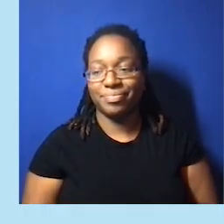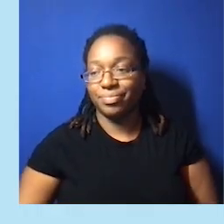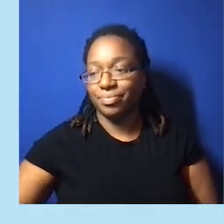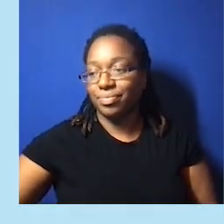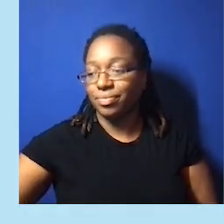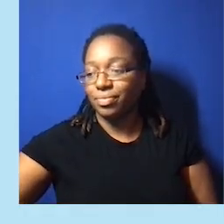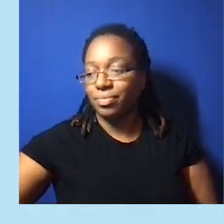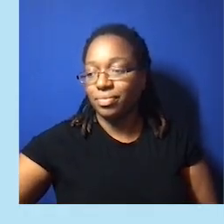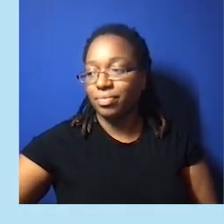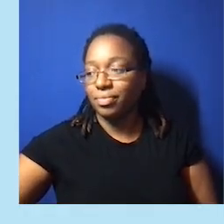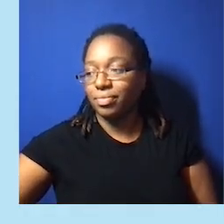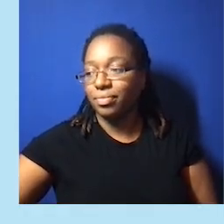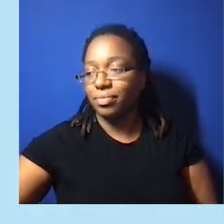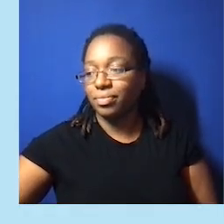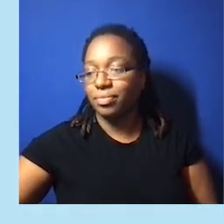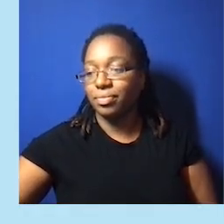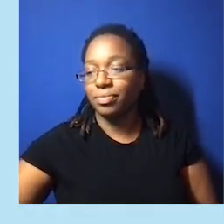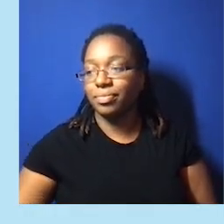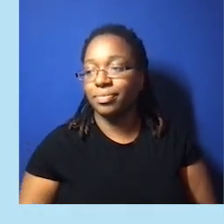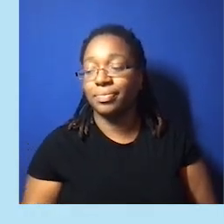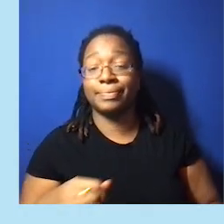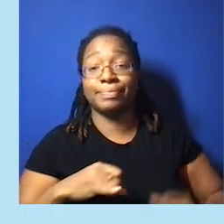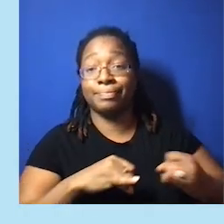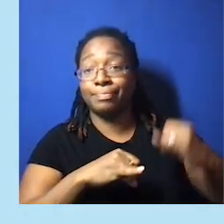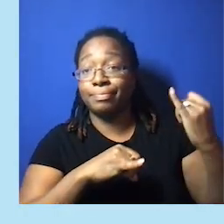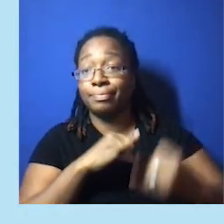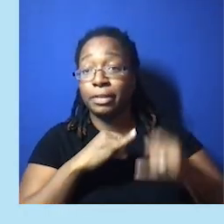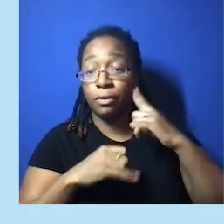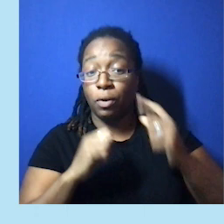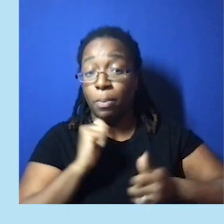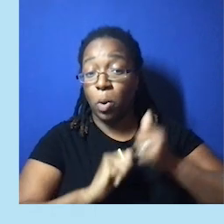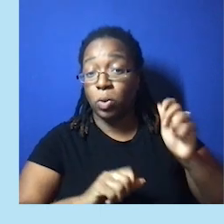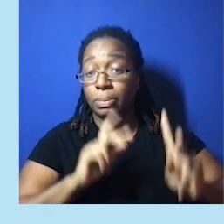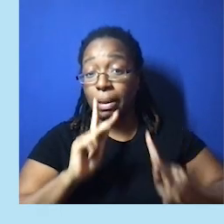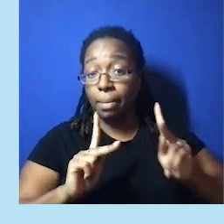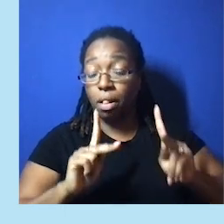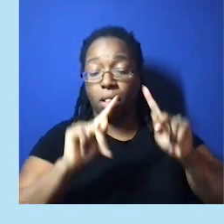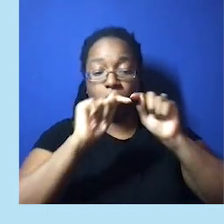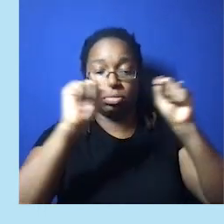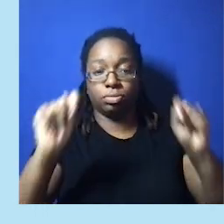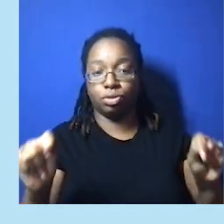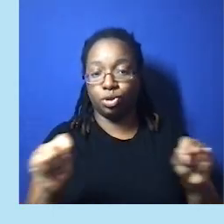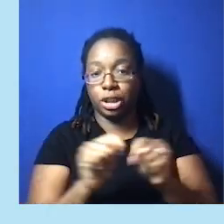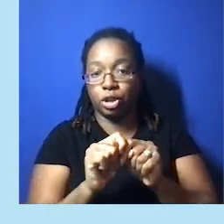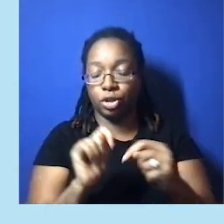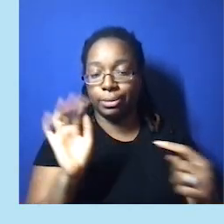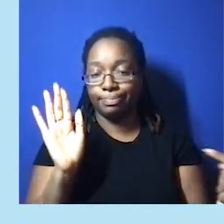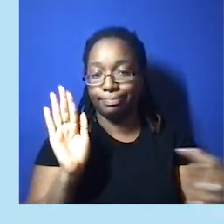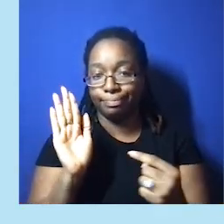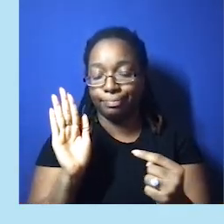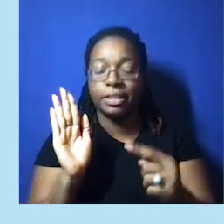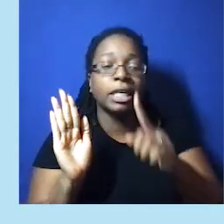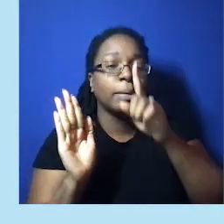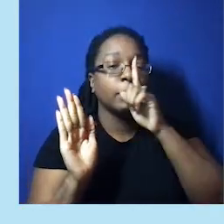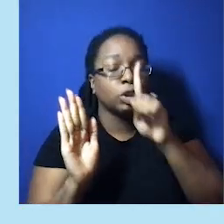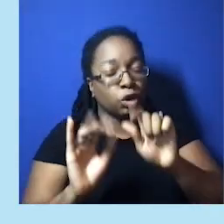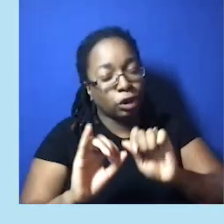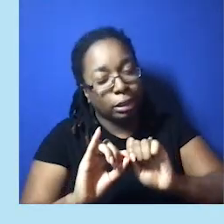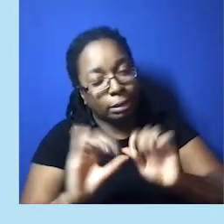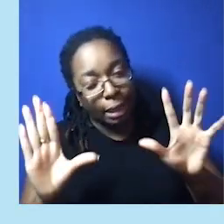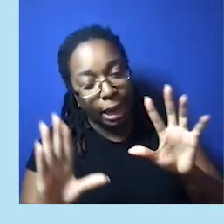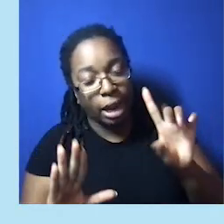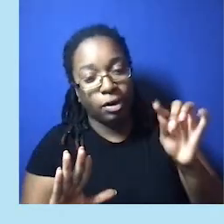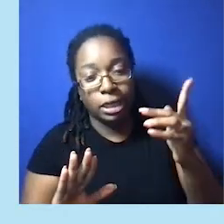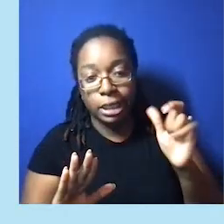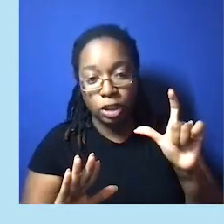The next piece, and the final piece for most folks, is your transcripts. Please provide us with clear digital or scanned copies